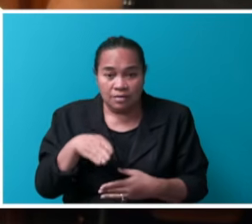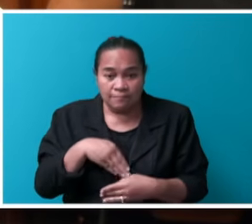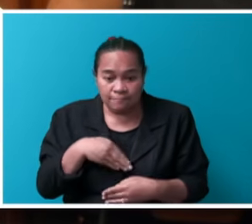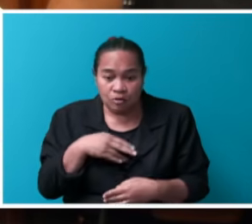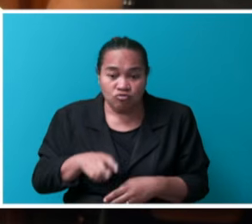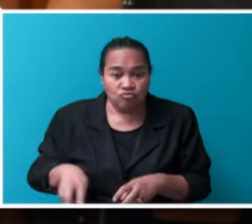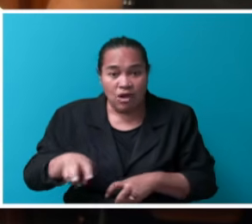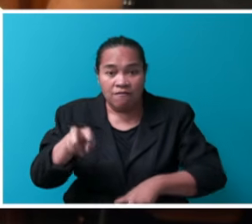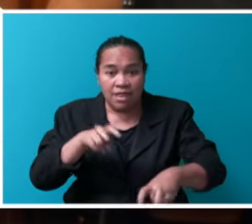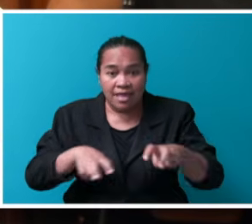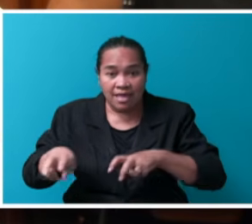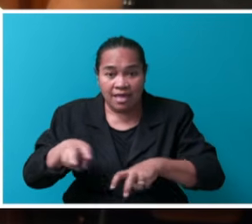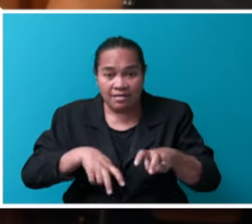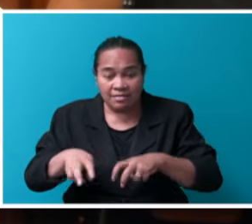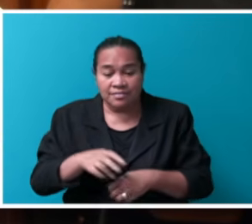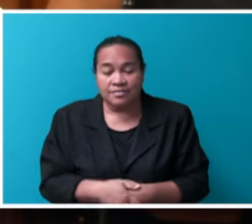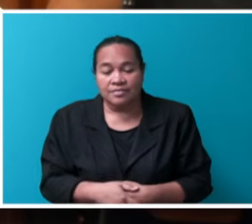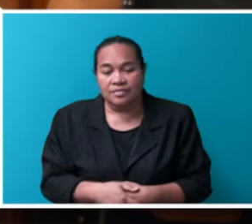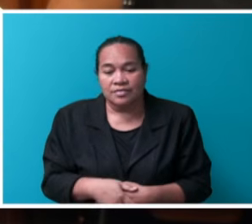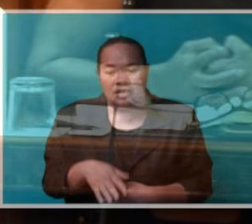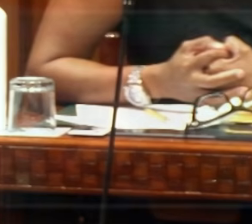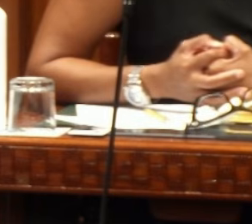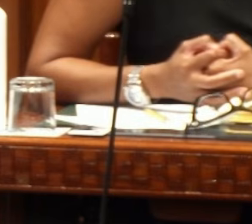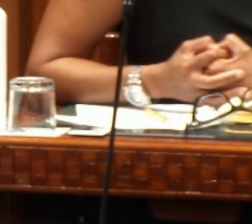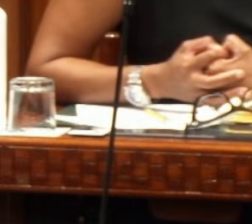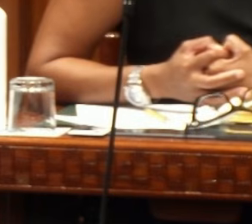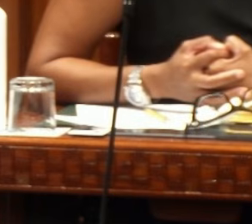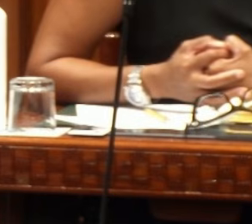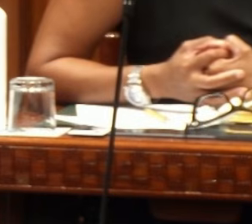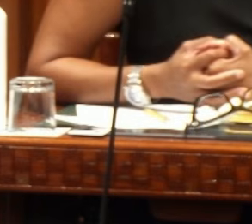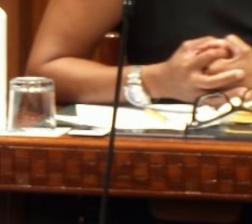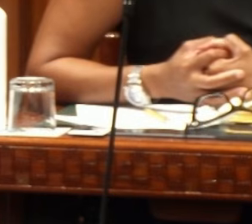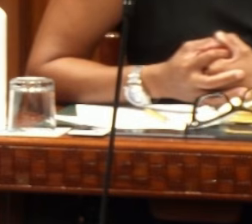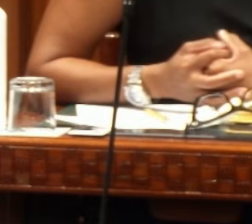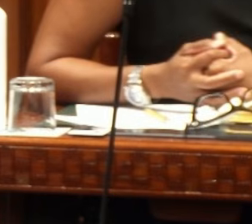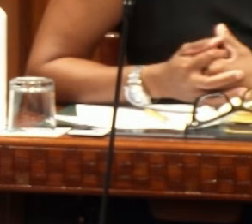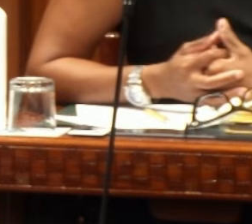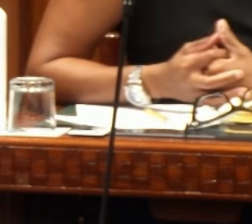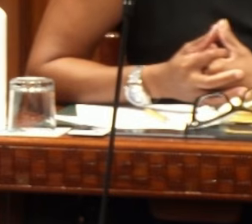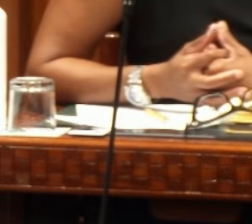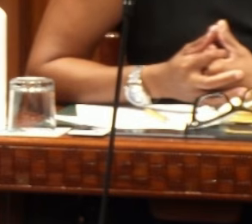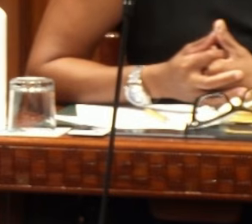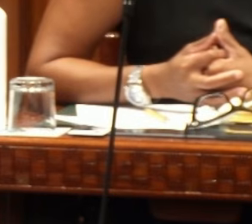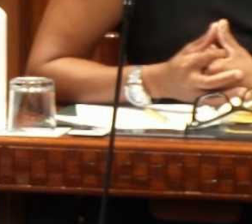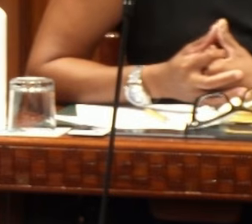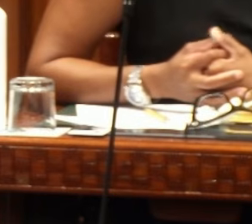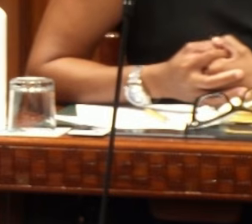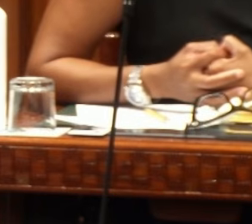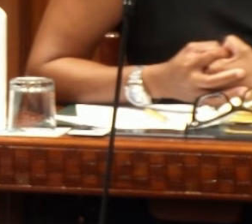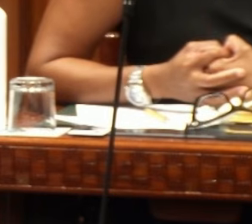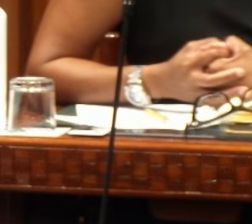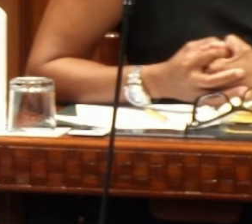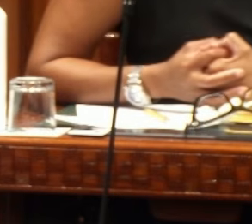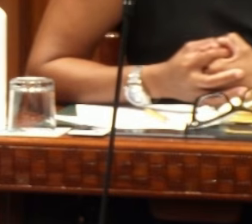to and from school, either by bus, rural service operators, or boat transport. A few months ago, the Fijian Competition